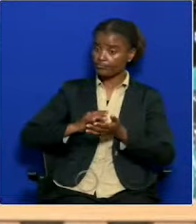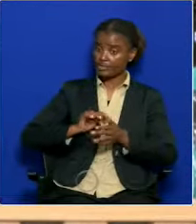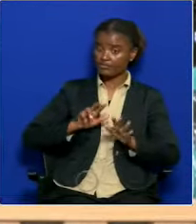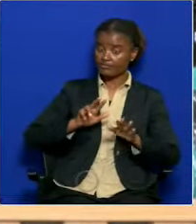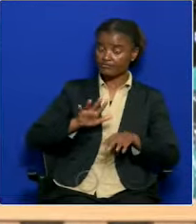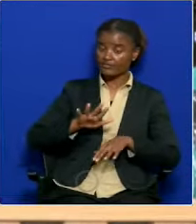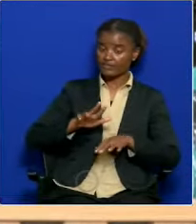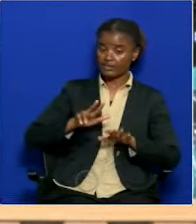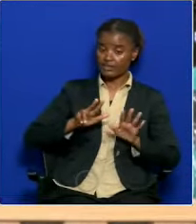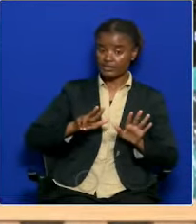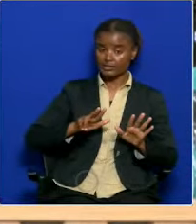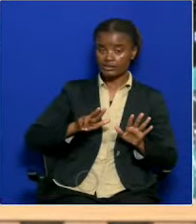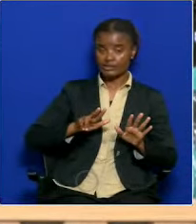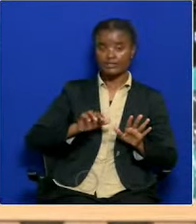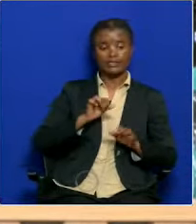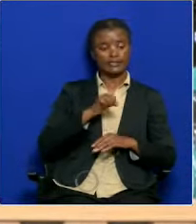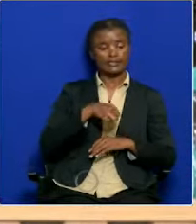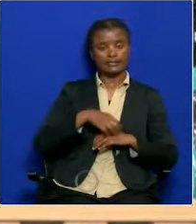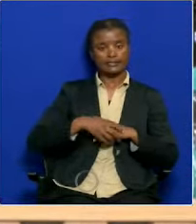Yes.